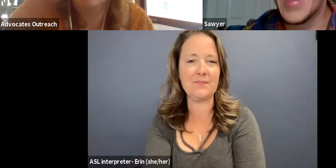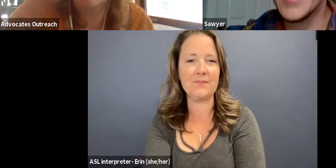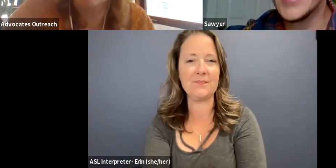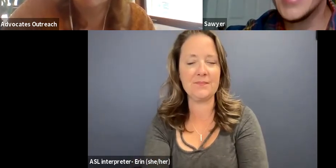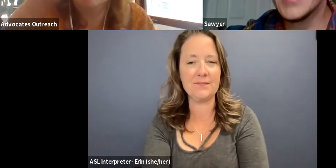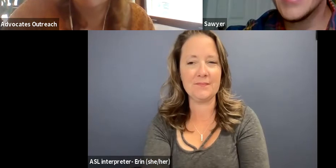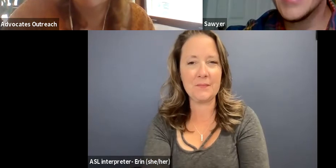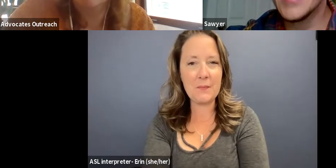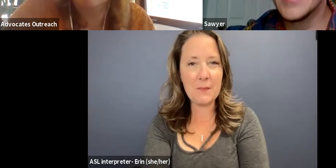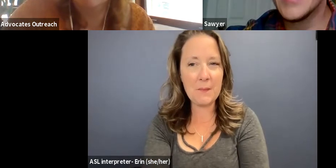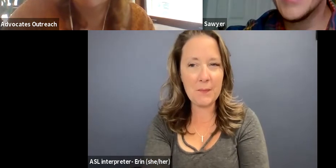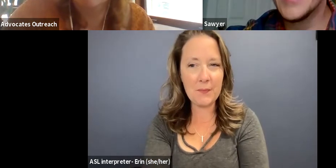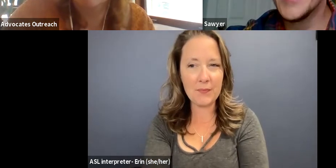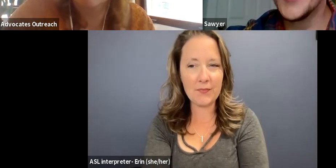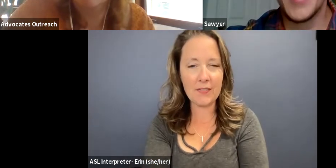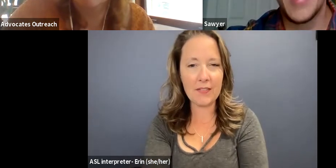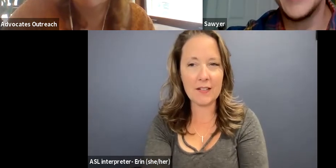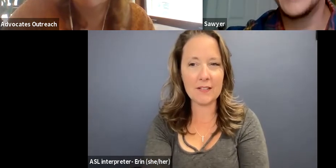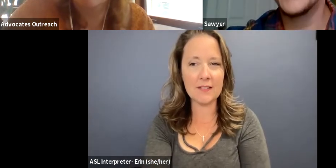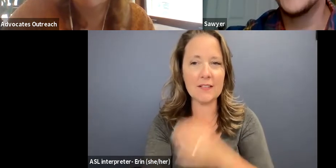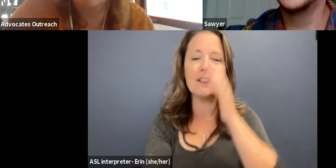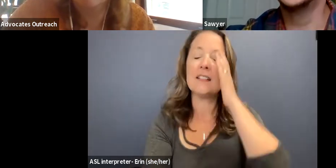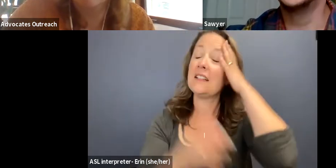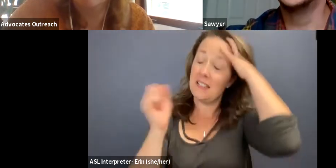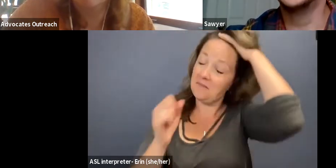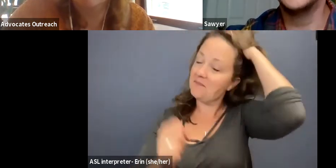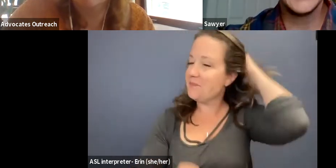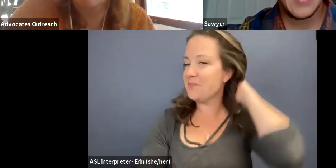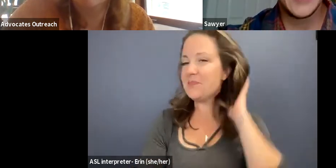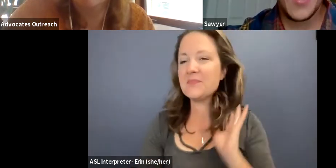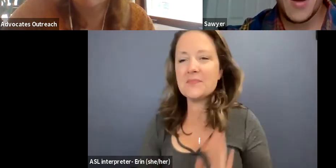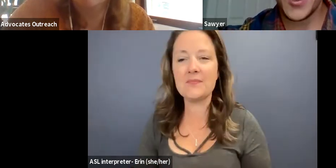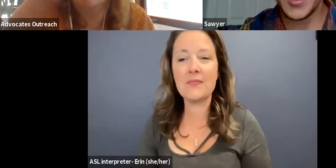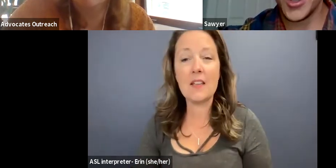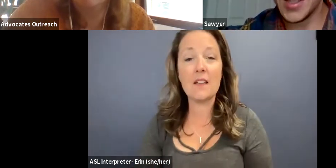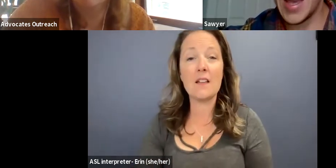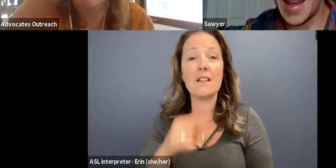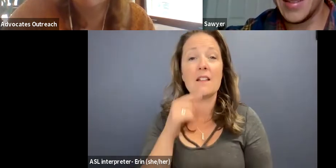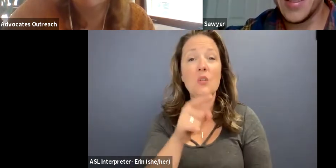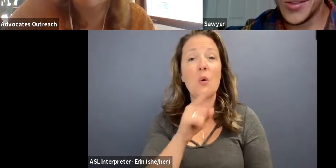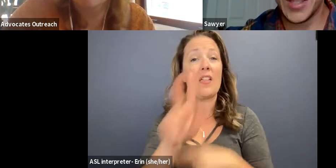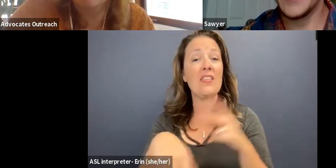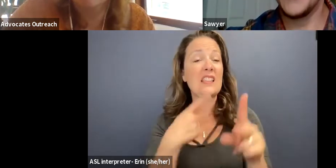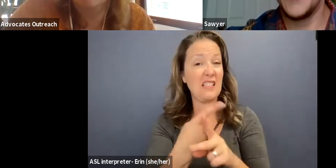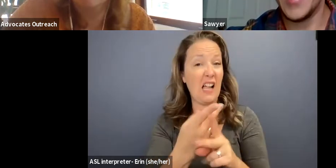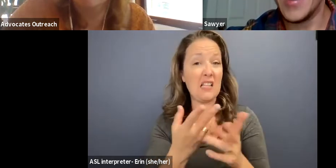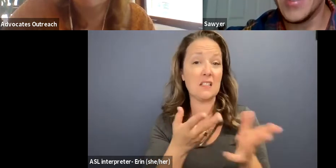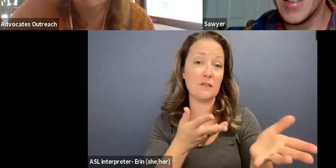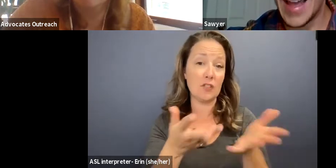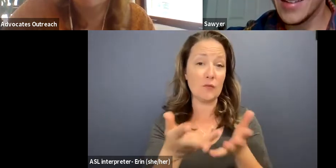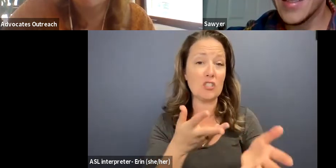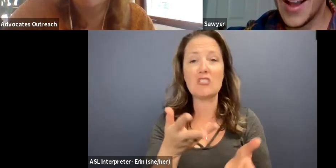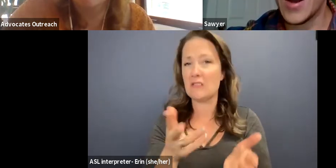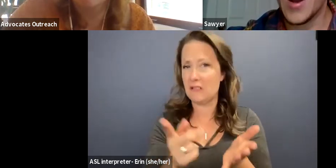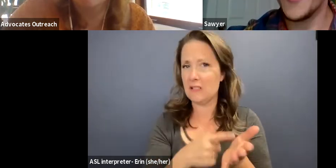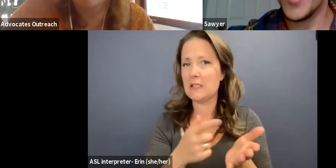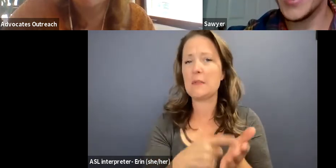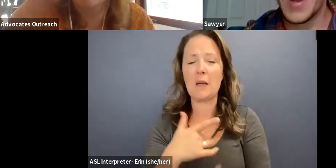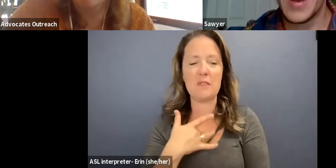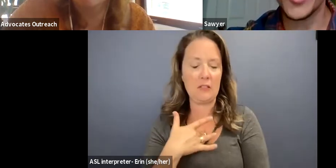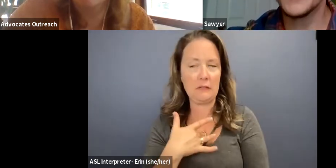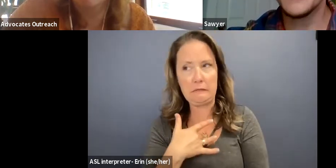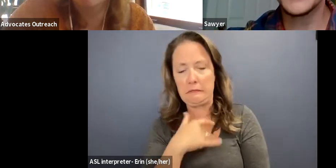brother or his friend or something makes some kind of comment that like girls can't play baseball, or so, like no girls allowed. And sister bear was like,